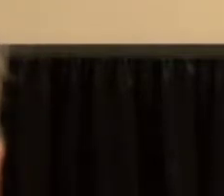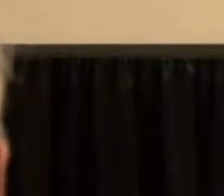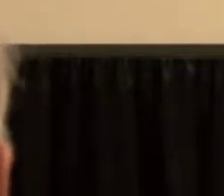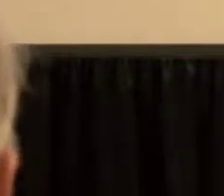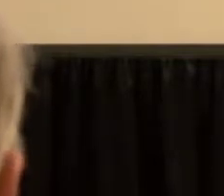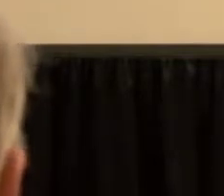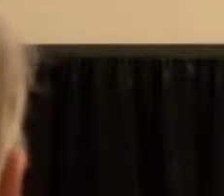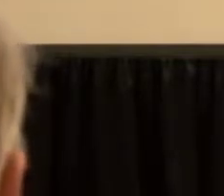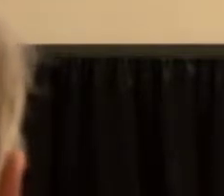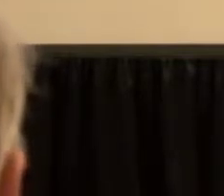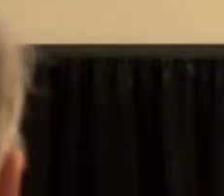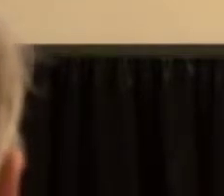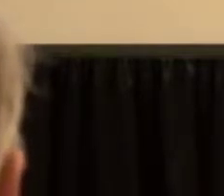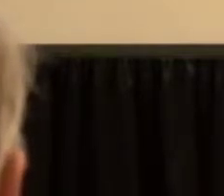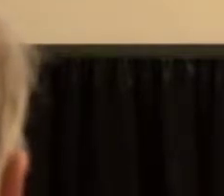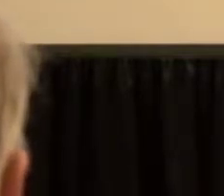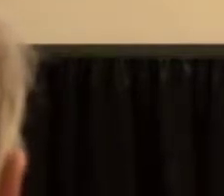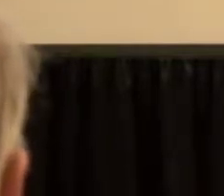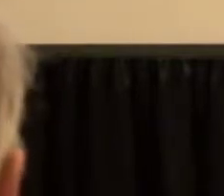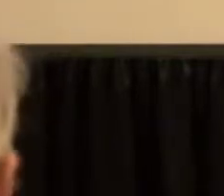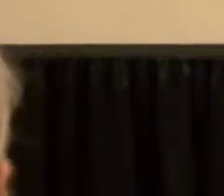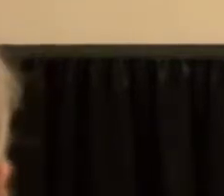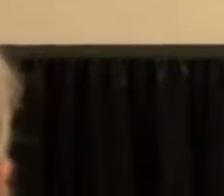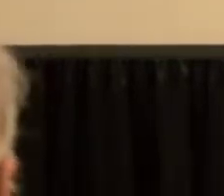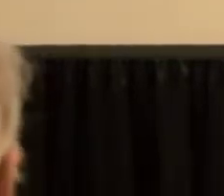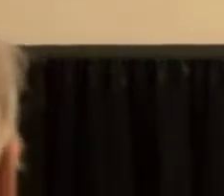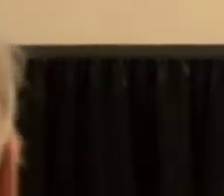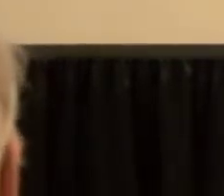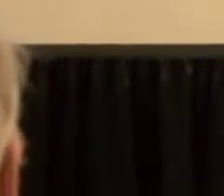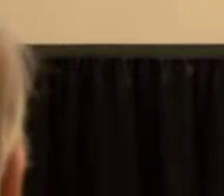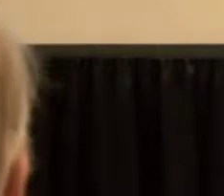aggressive or they don't have enough social skills.